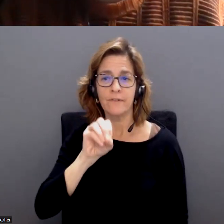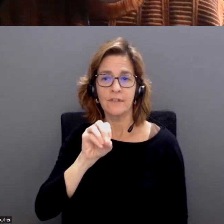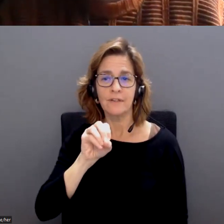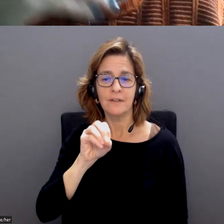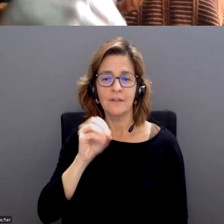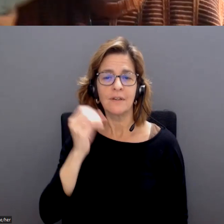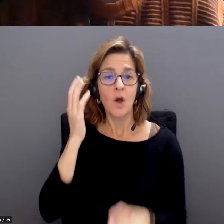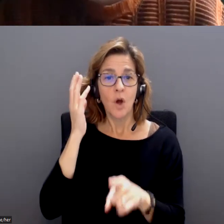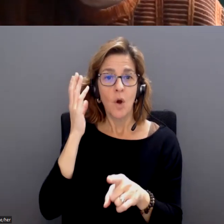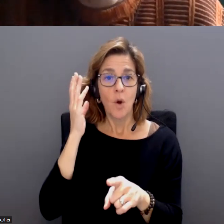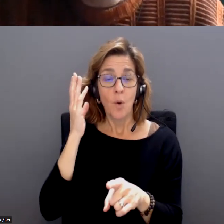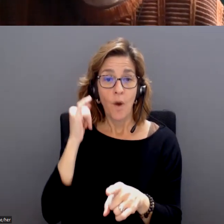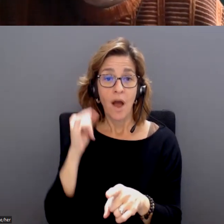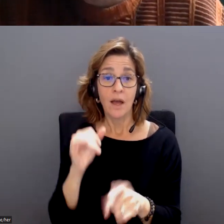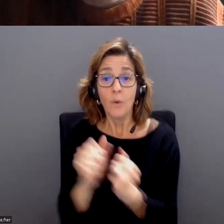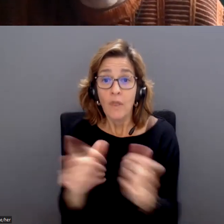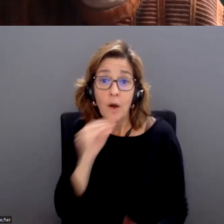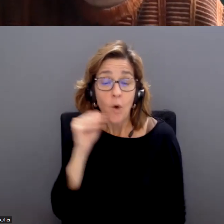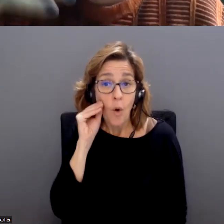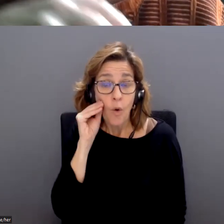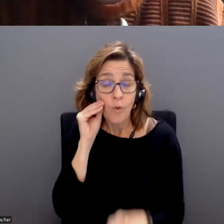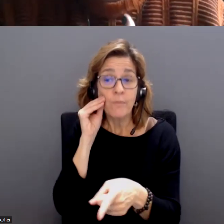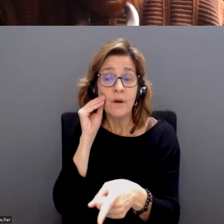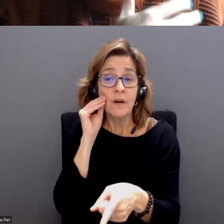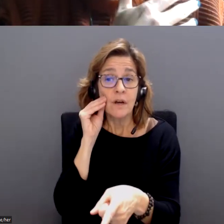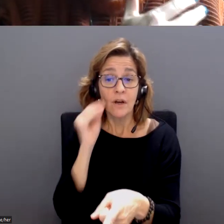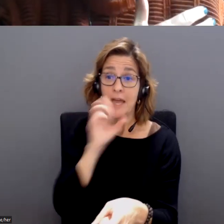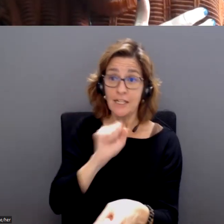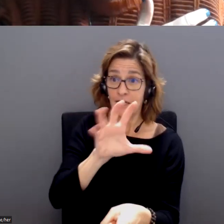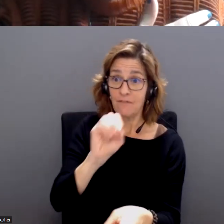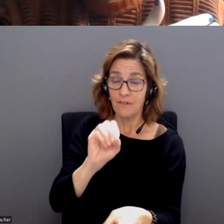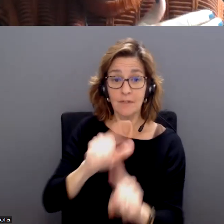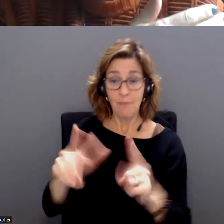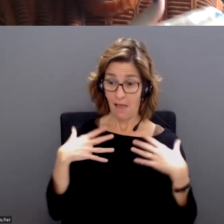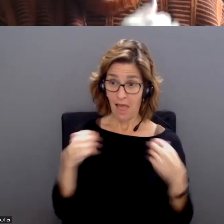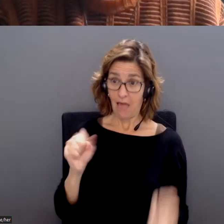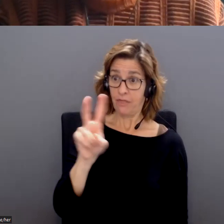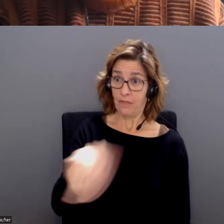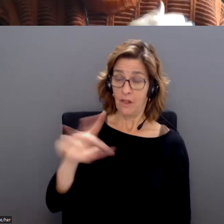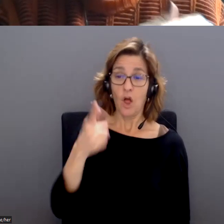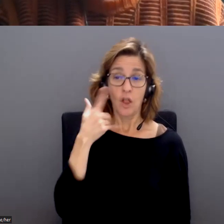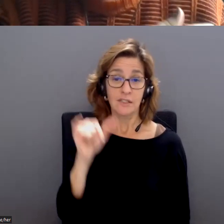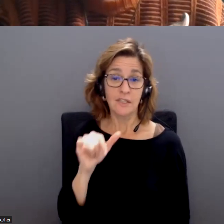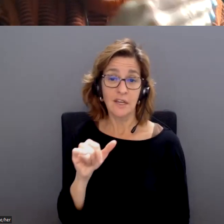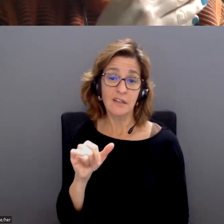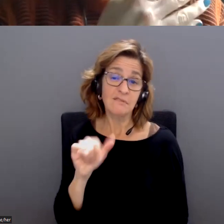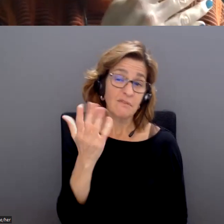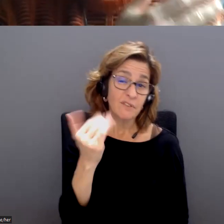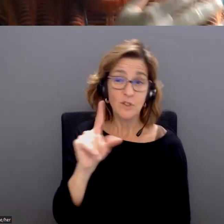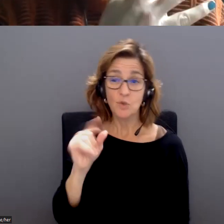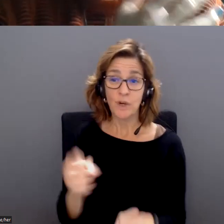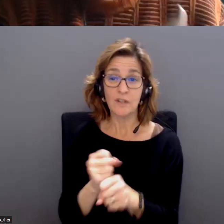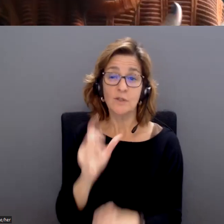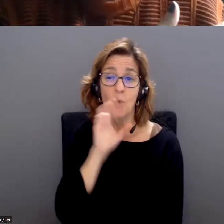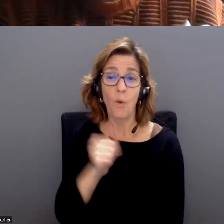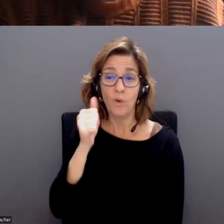up with the health impacts of somebody who's maybe 15, 20 years older. And we're now, as an agency, trying to think about the